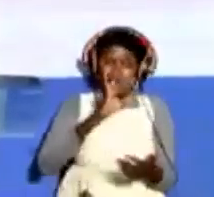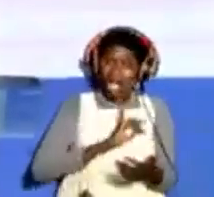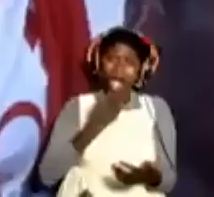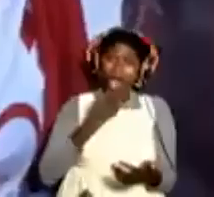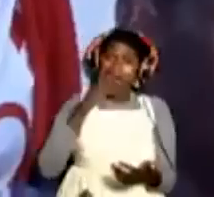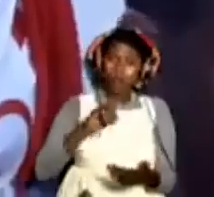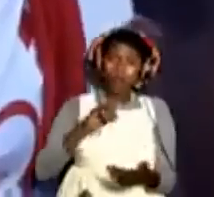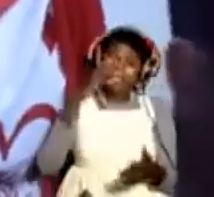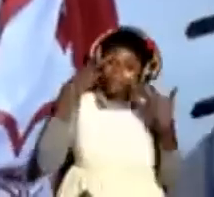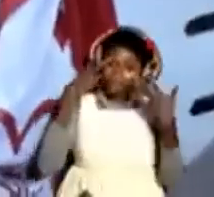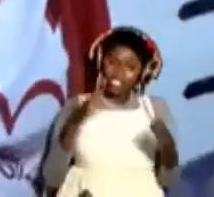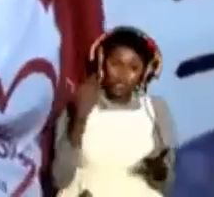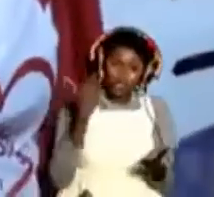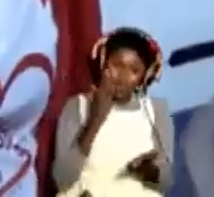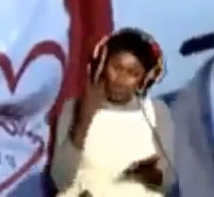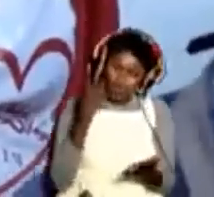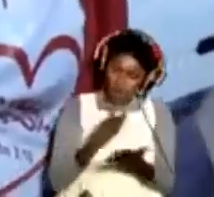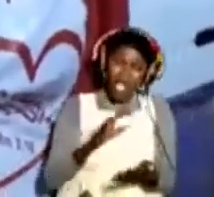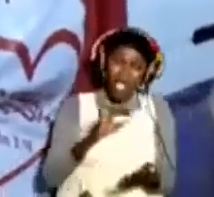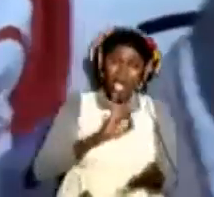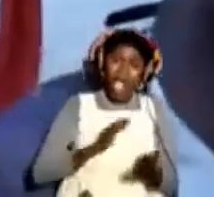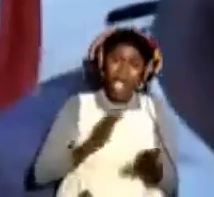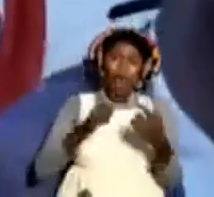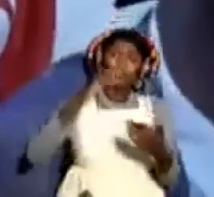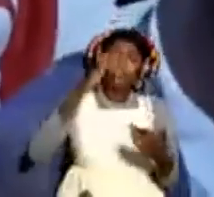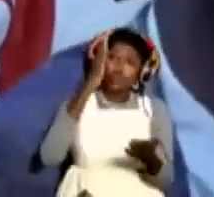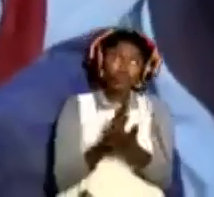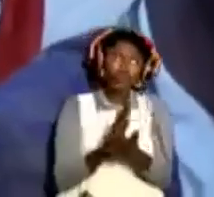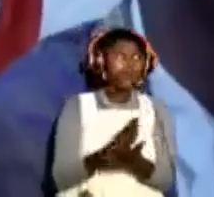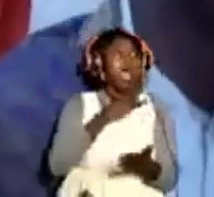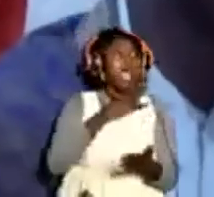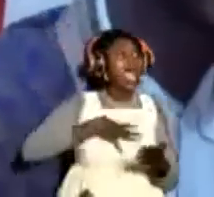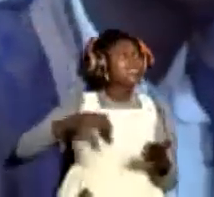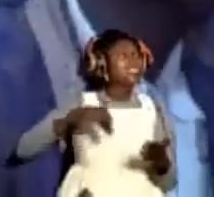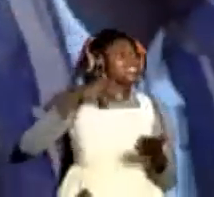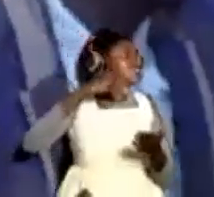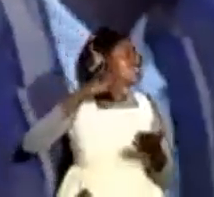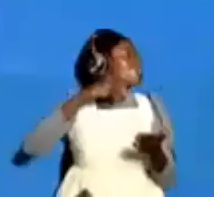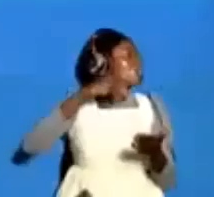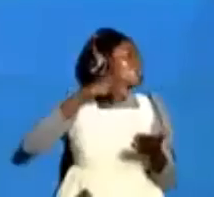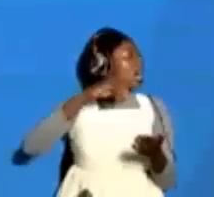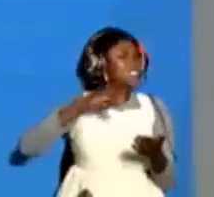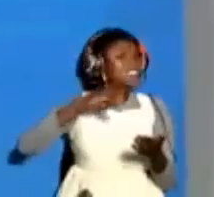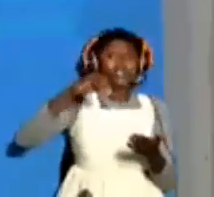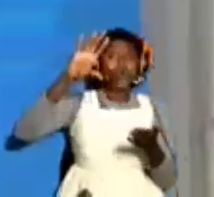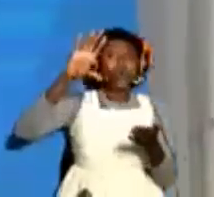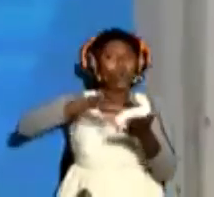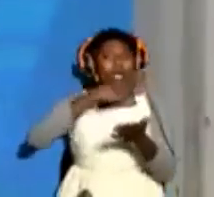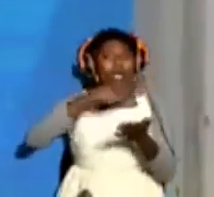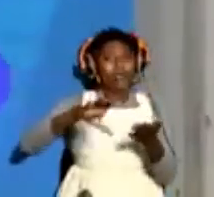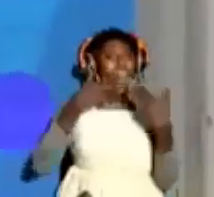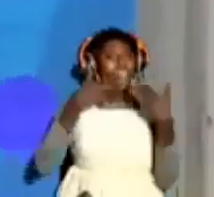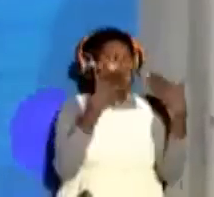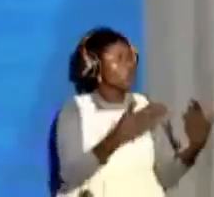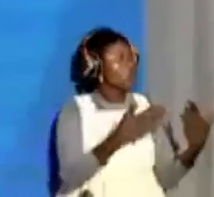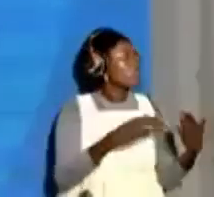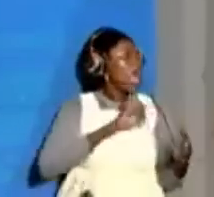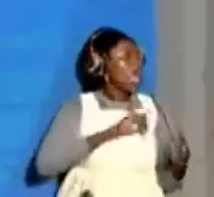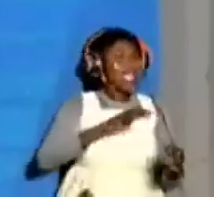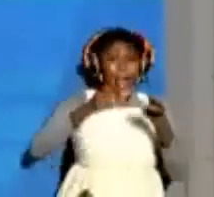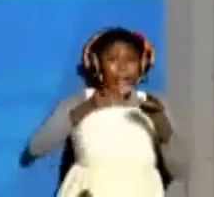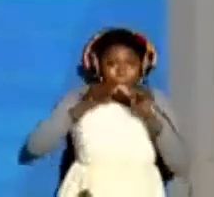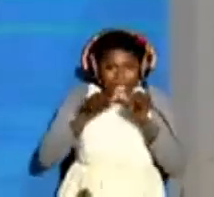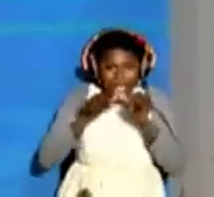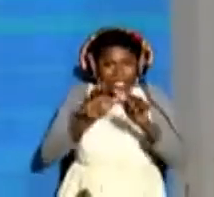I want to stop at that. And the song, choir, thank you for standing up already. I'm